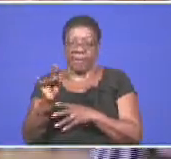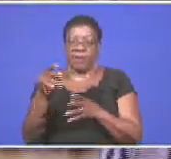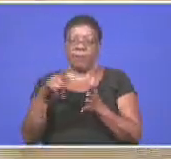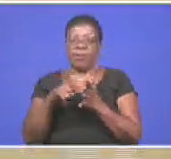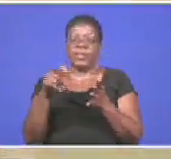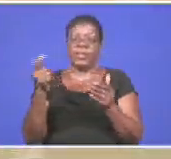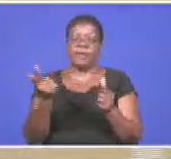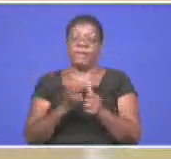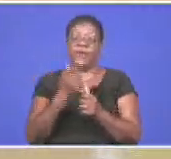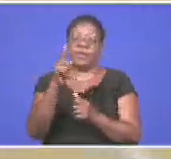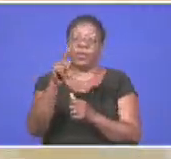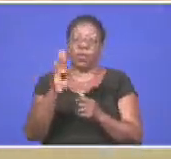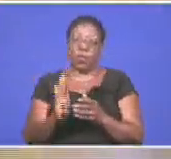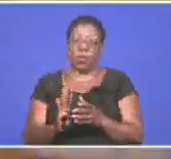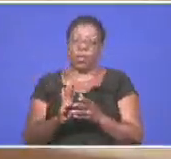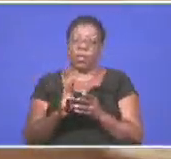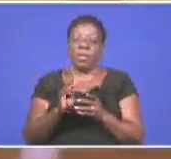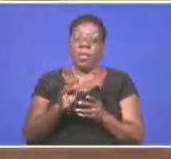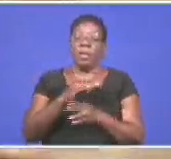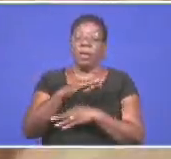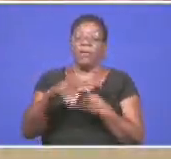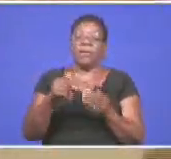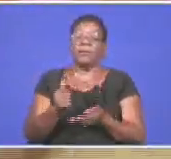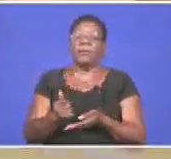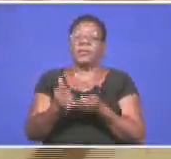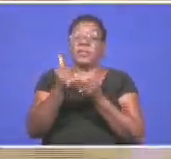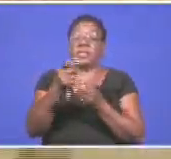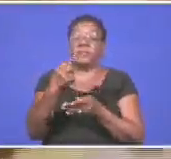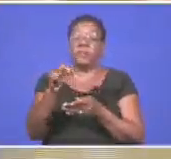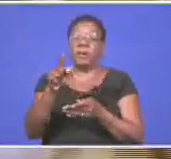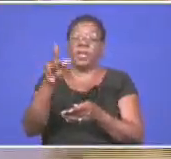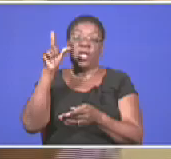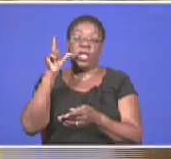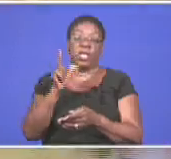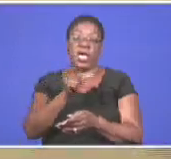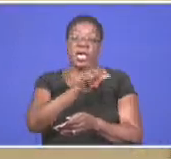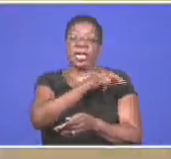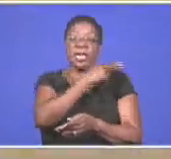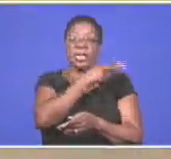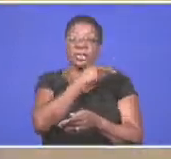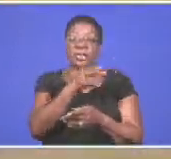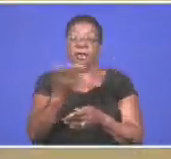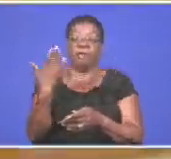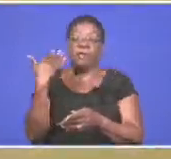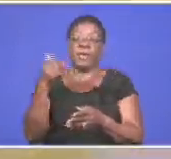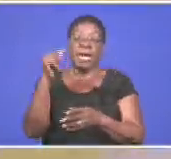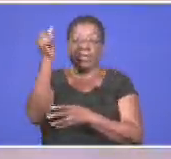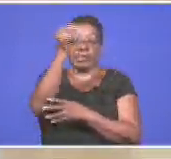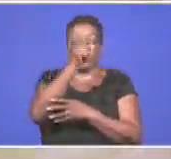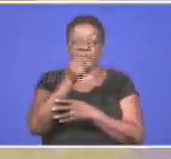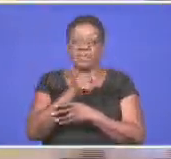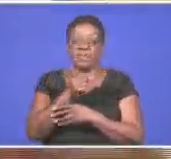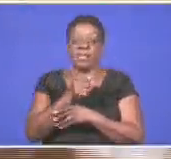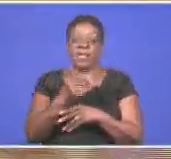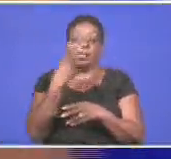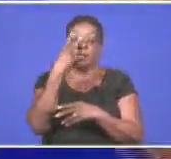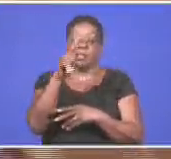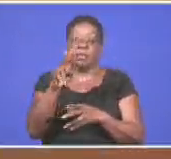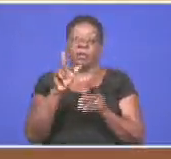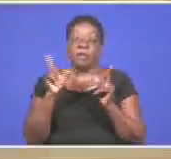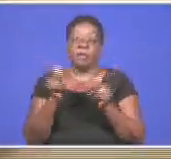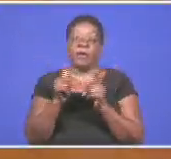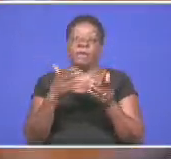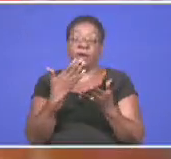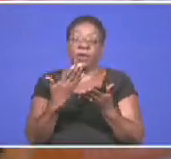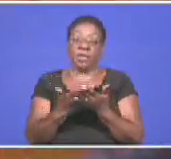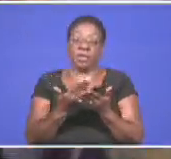and part of that was also due to LaShawn Higgs. LaShawn Higgs, coming off of that knee injury from last season, looked very, very good today. A